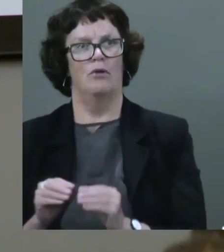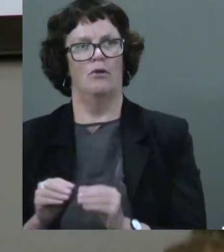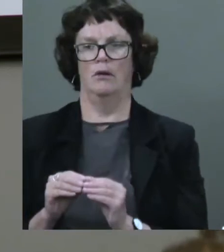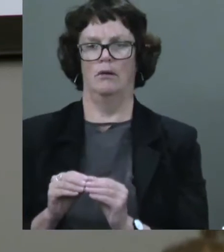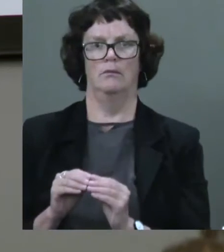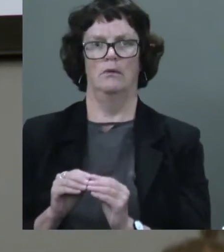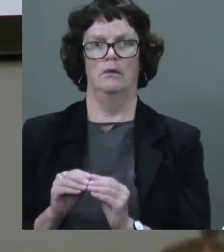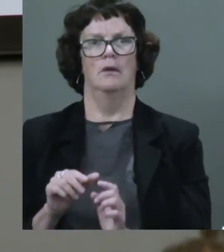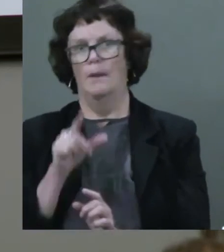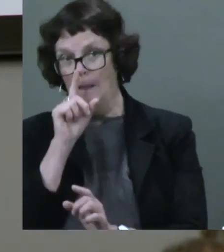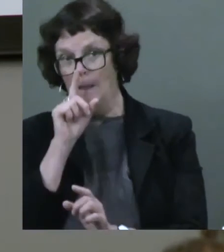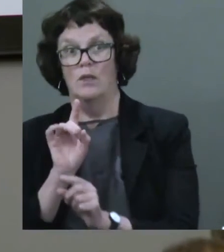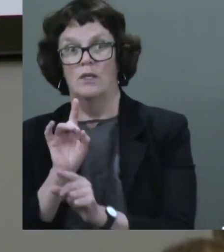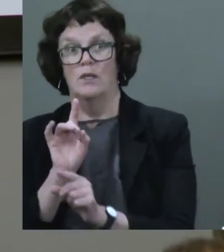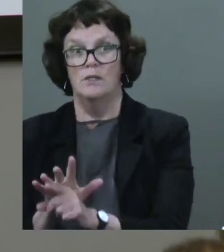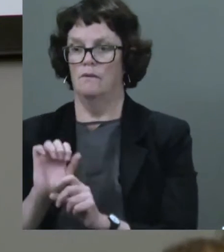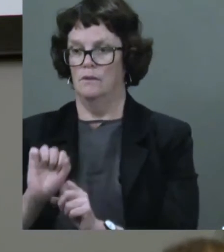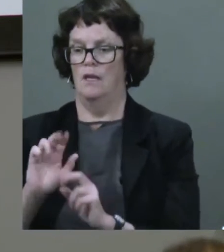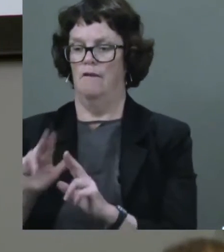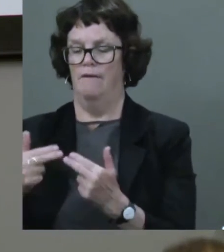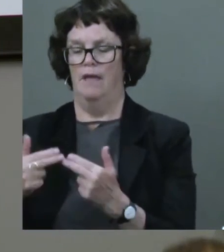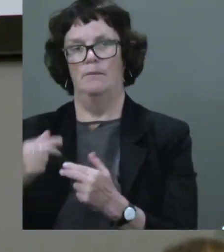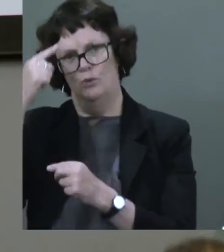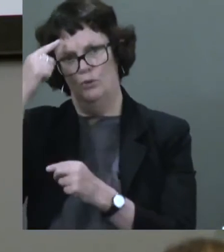and control that we talk about today.